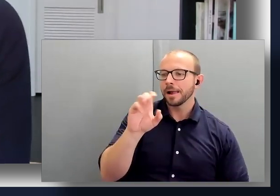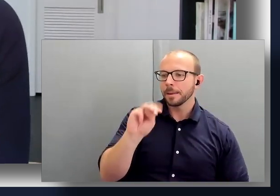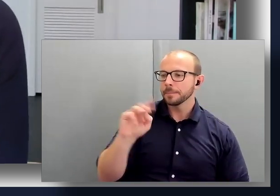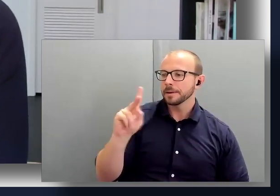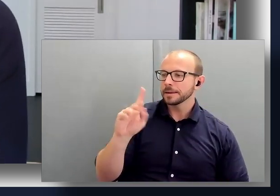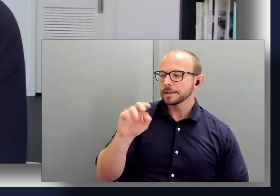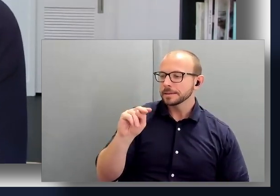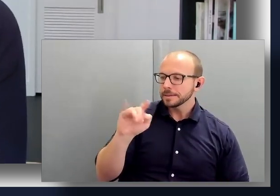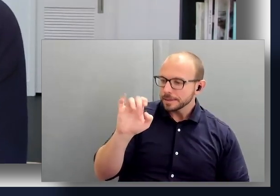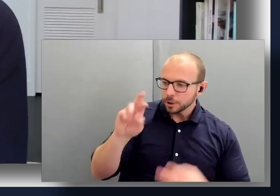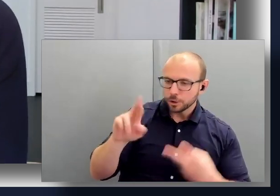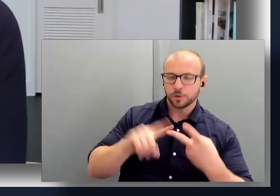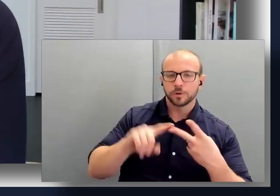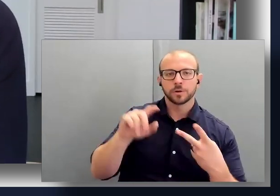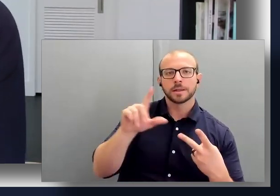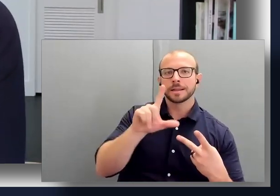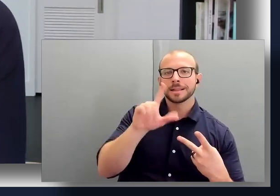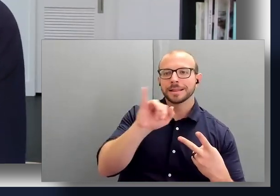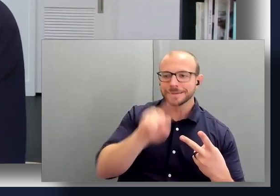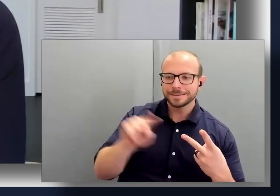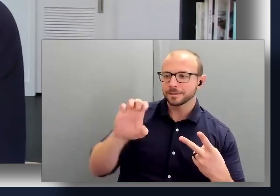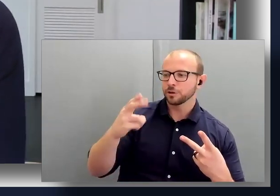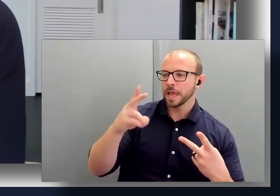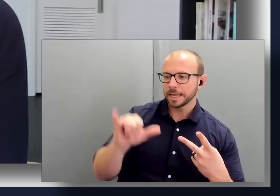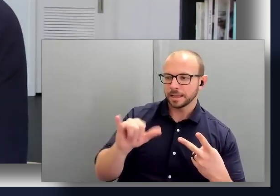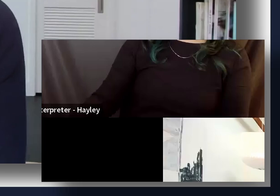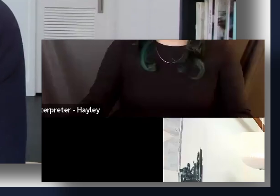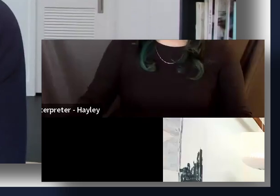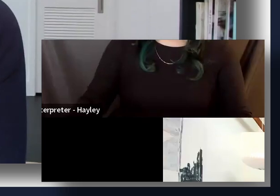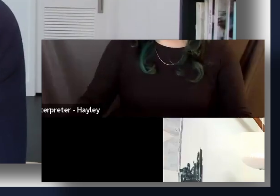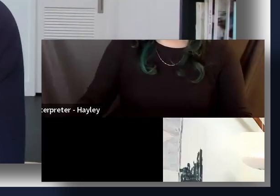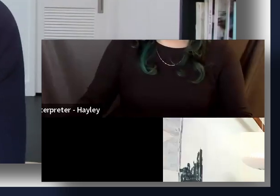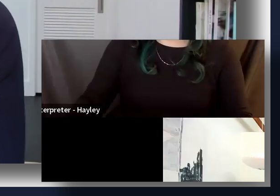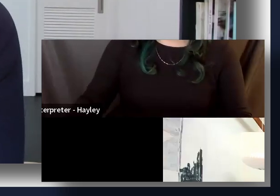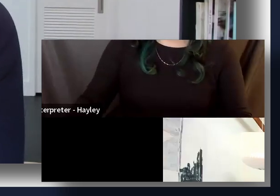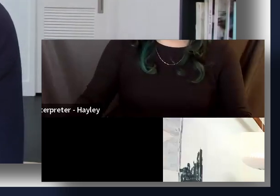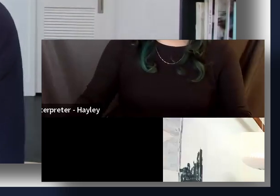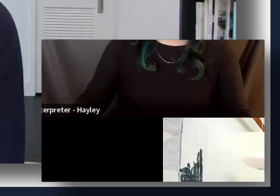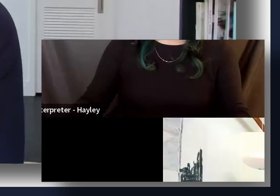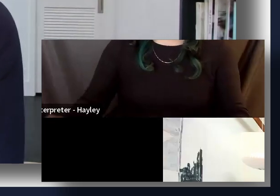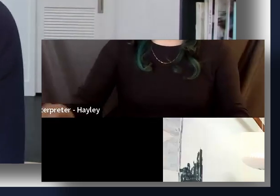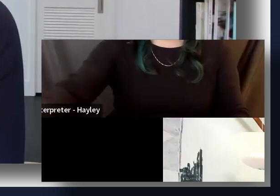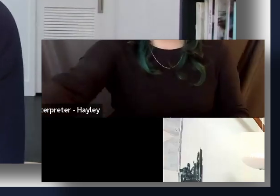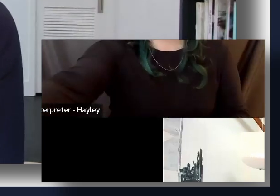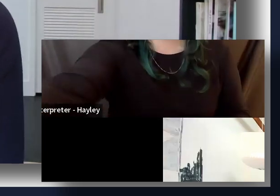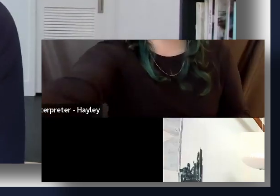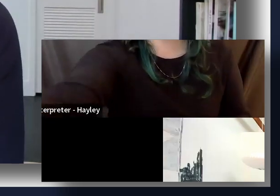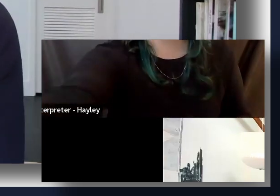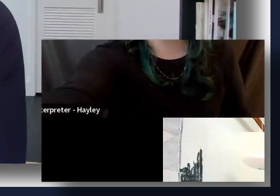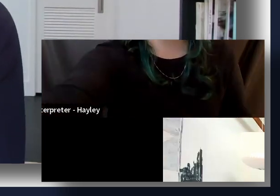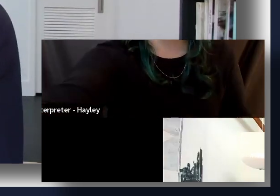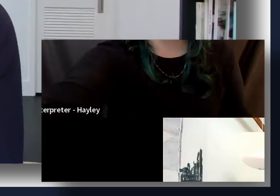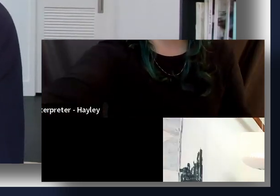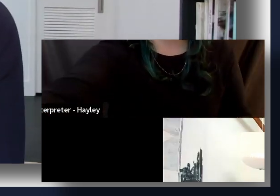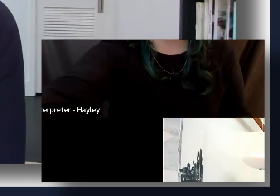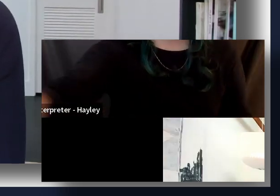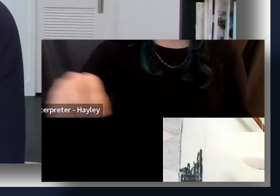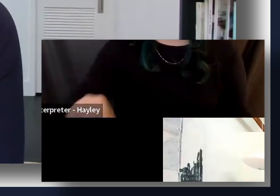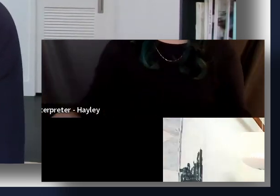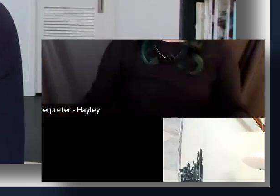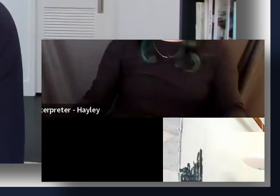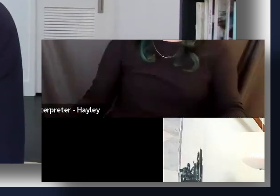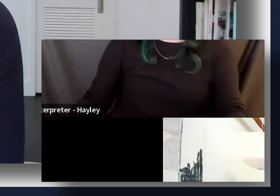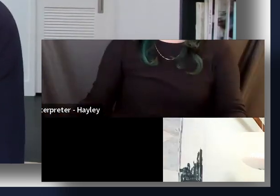Adam Kinzinger and Liz Cheney or journalists who've been critical of him. We don't know to what extent he's